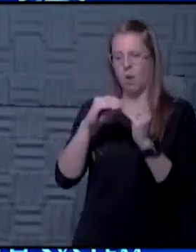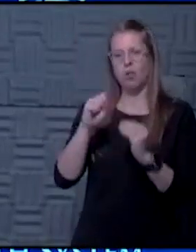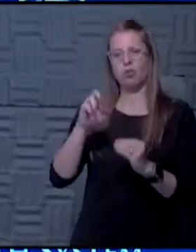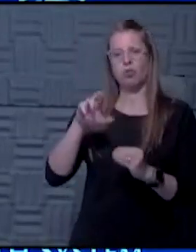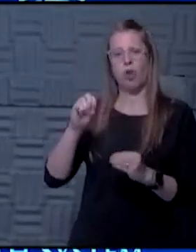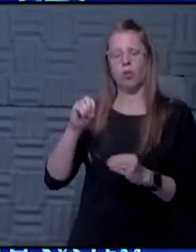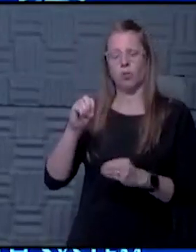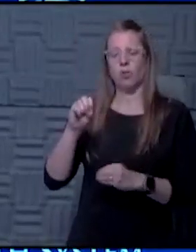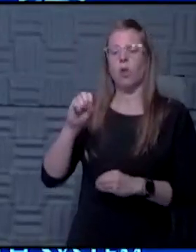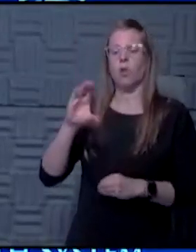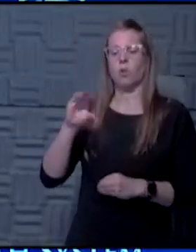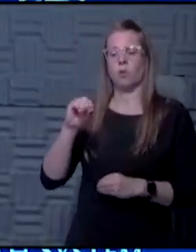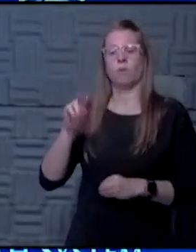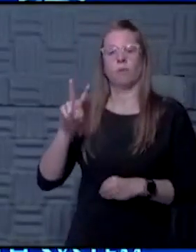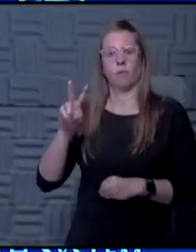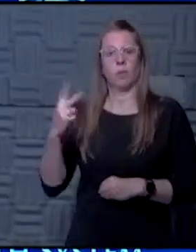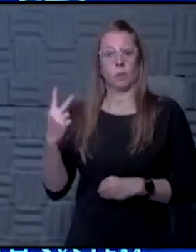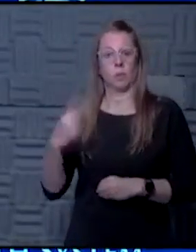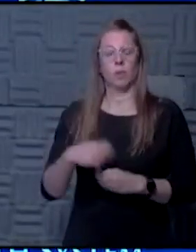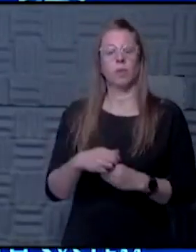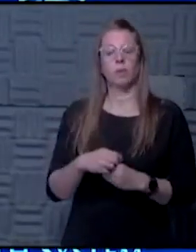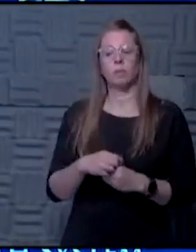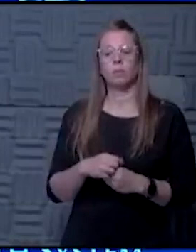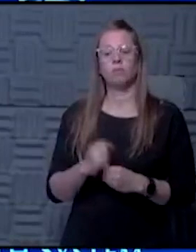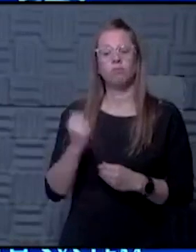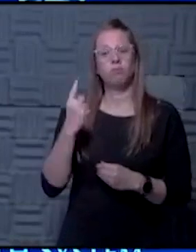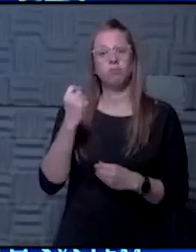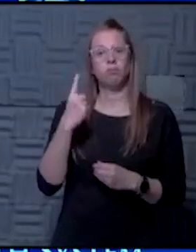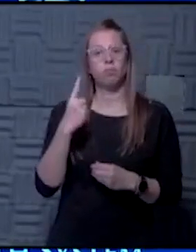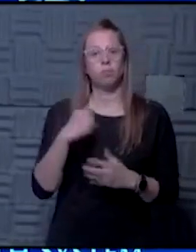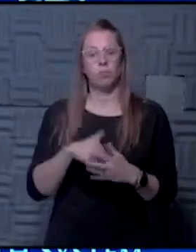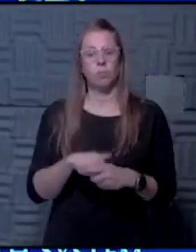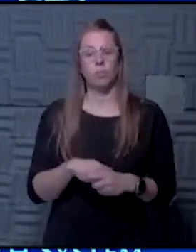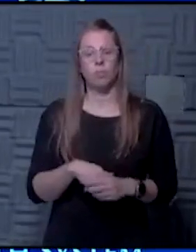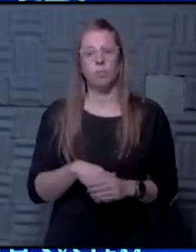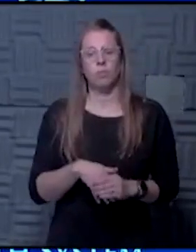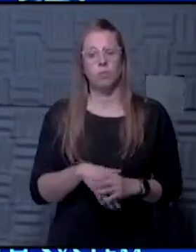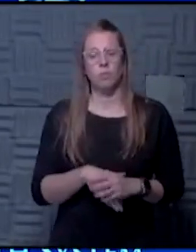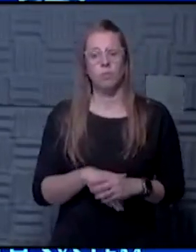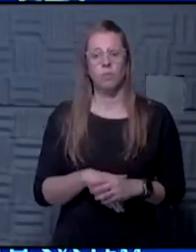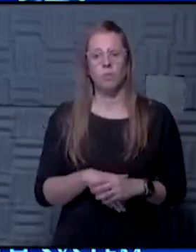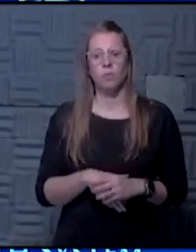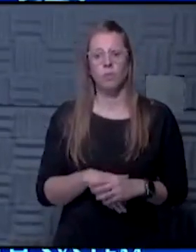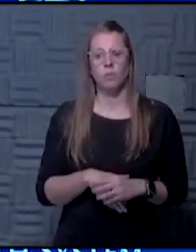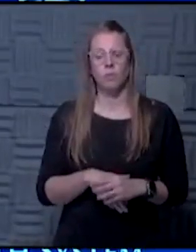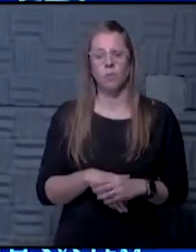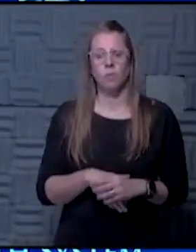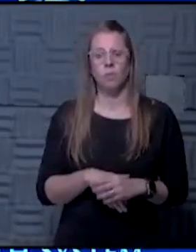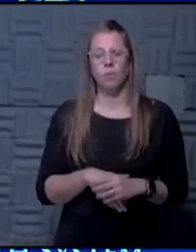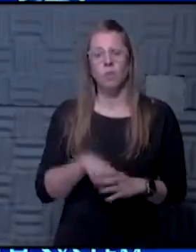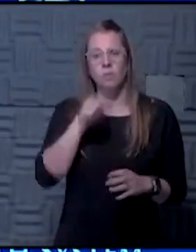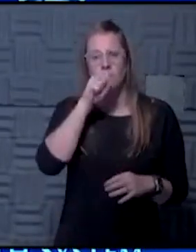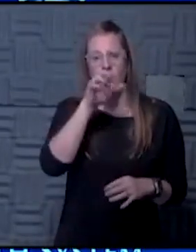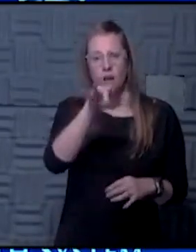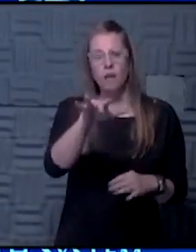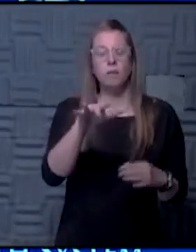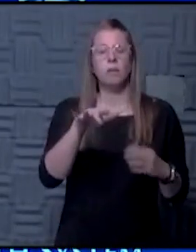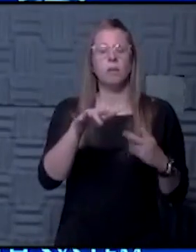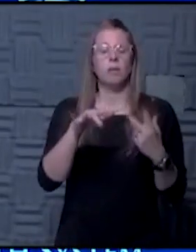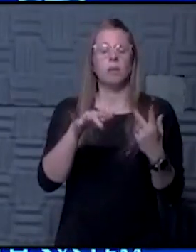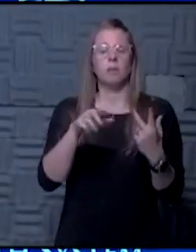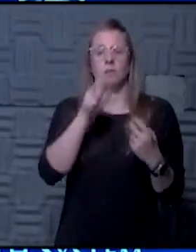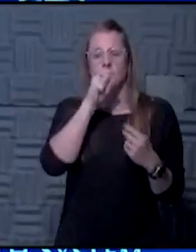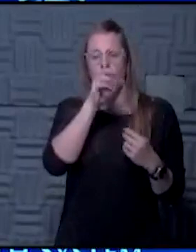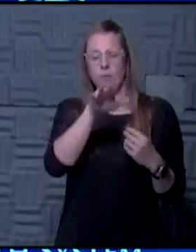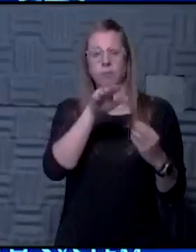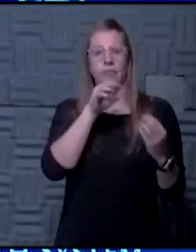we realize that whereas services are important, it's nowhere near as important as what's our breath cloud and what we breathe out.